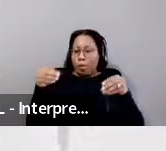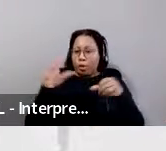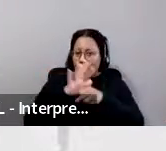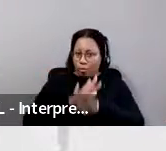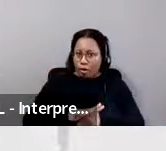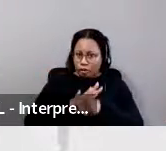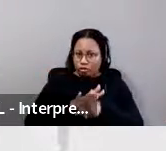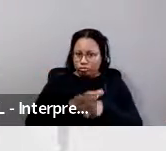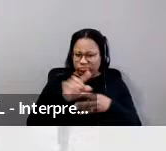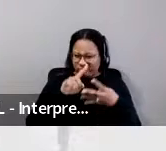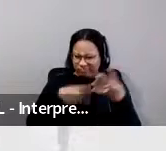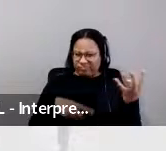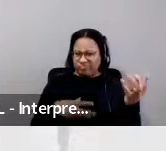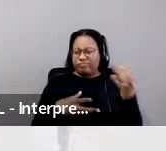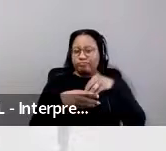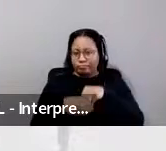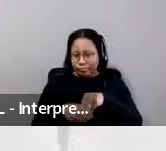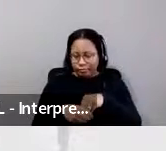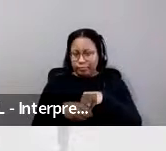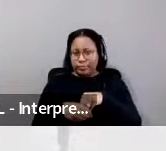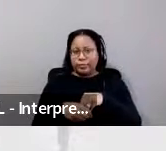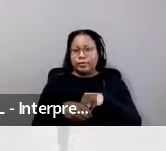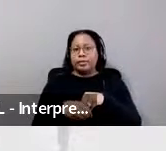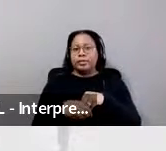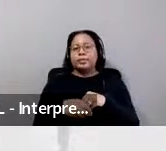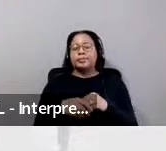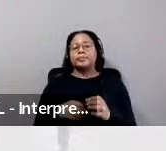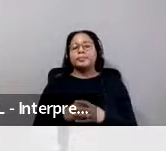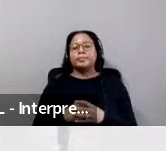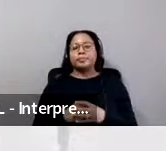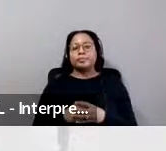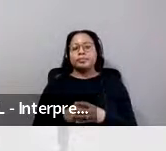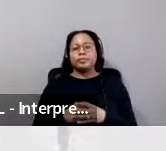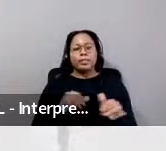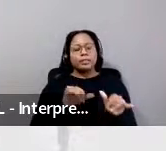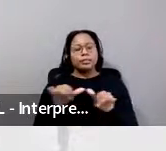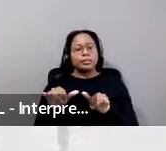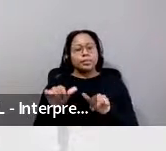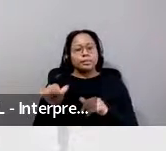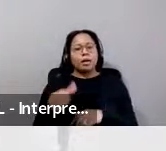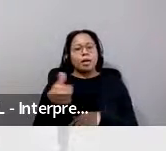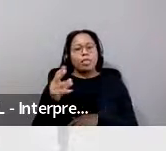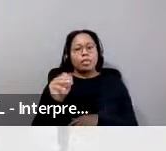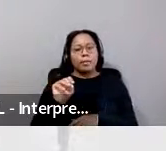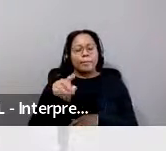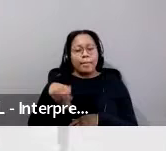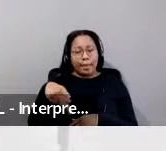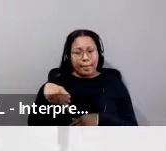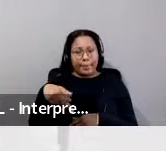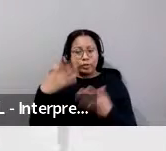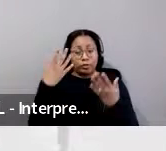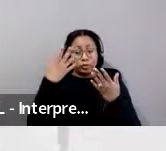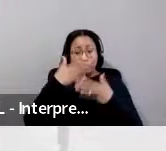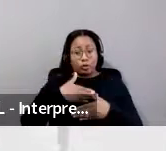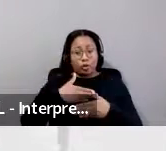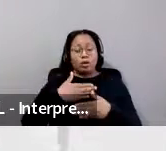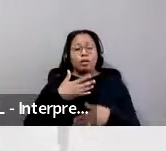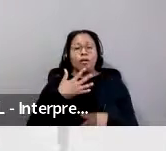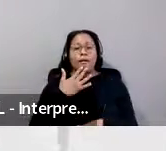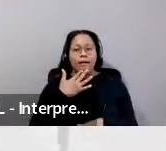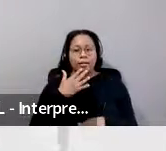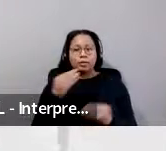a single index value. And like all the other maps, the darker color represents more